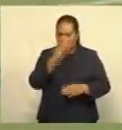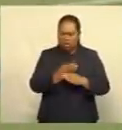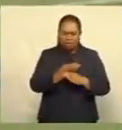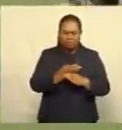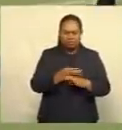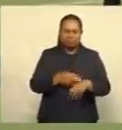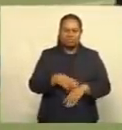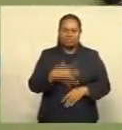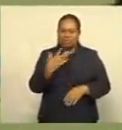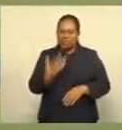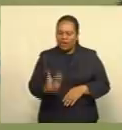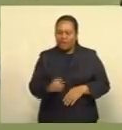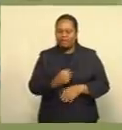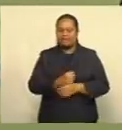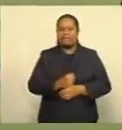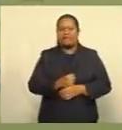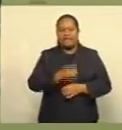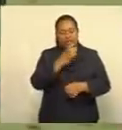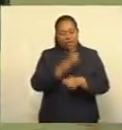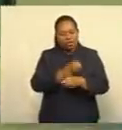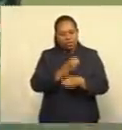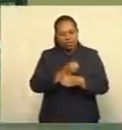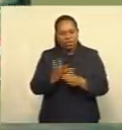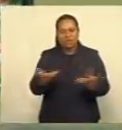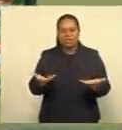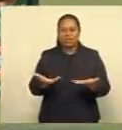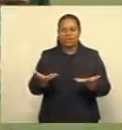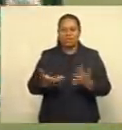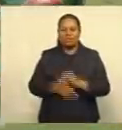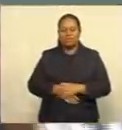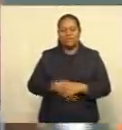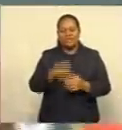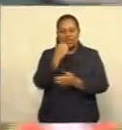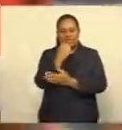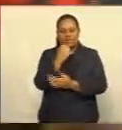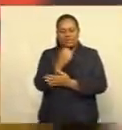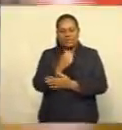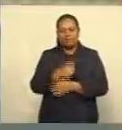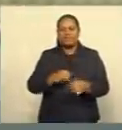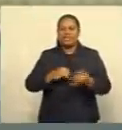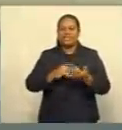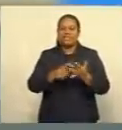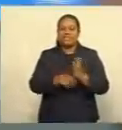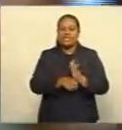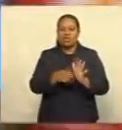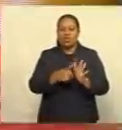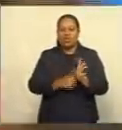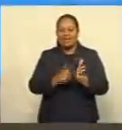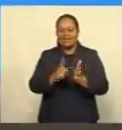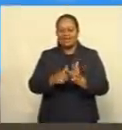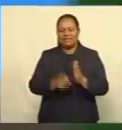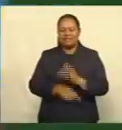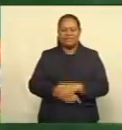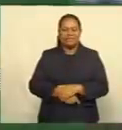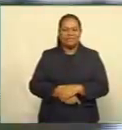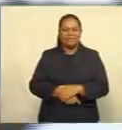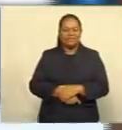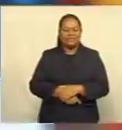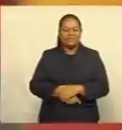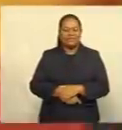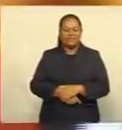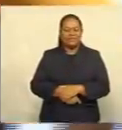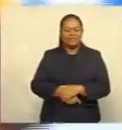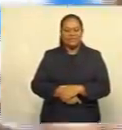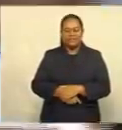career is Sireli Mangala. It's a big thing for me as already said, is a plan going into the squad. For me,